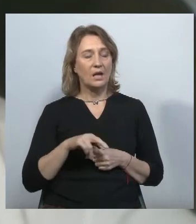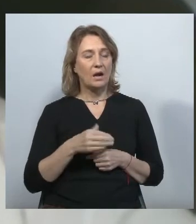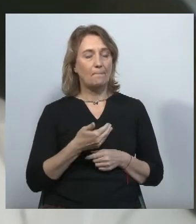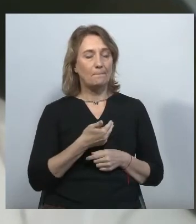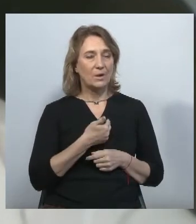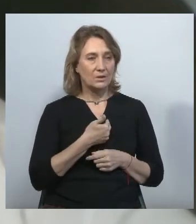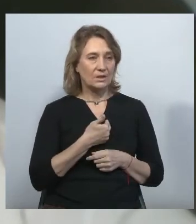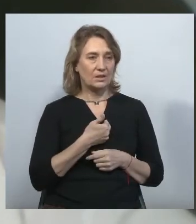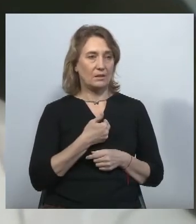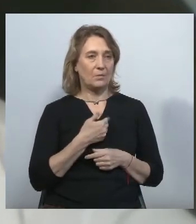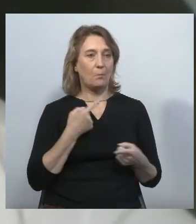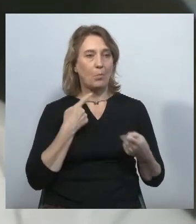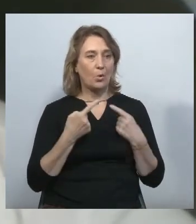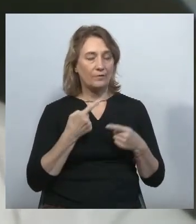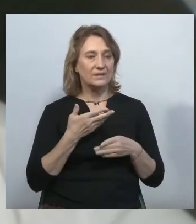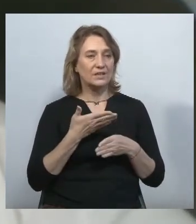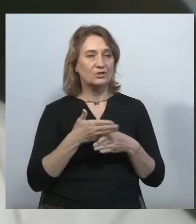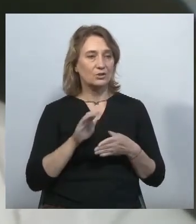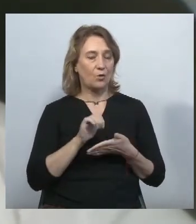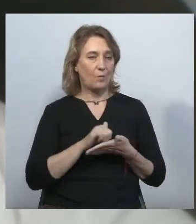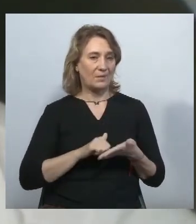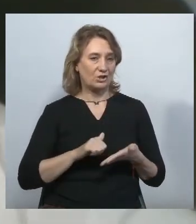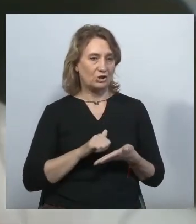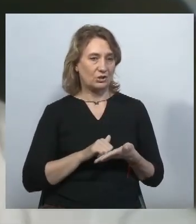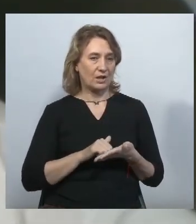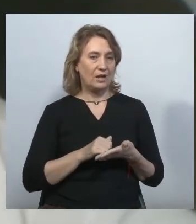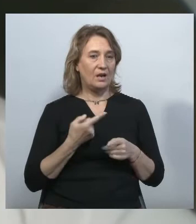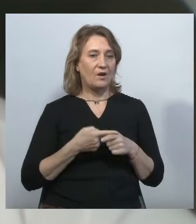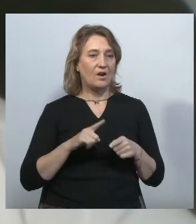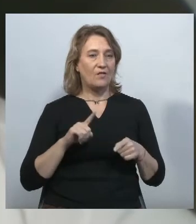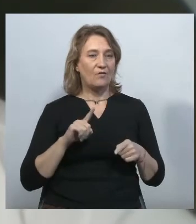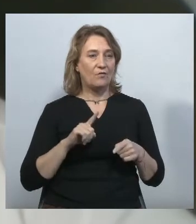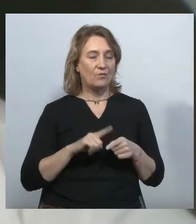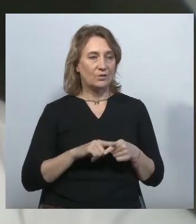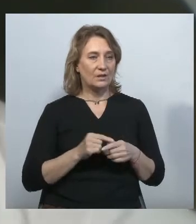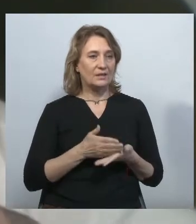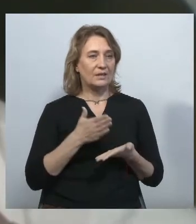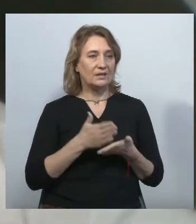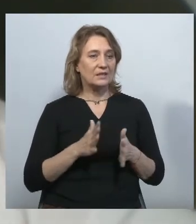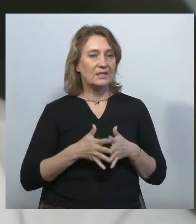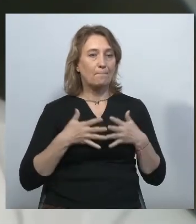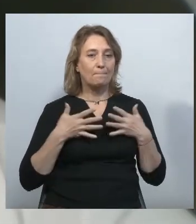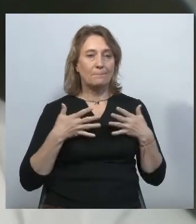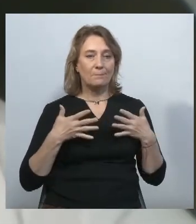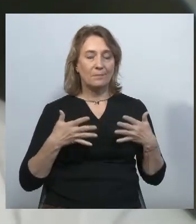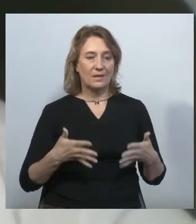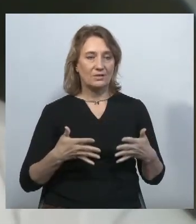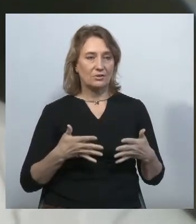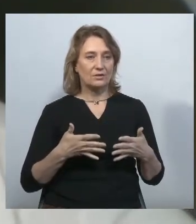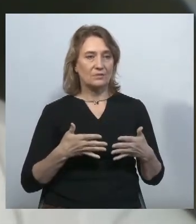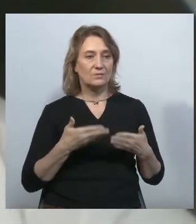organizations. So, as for the first part of the question, it seems to me that this challenge is the